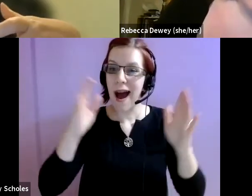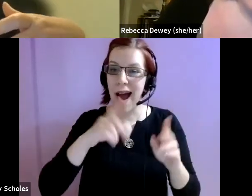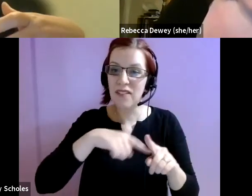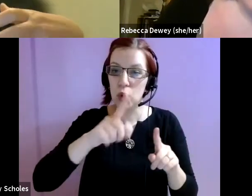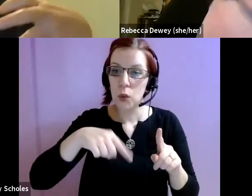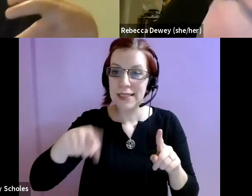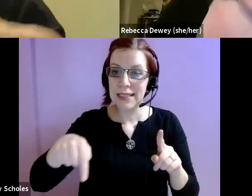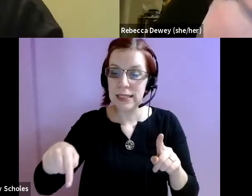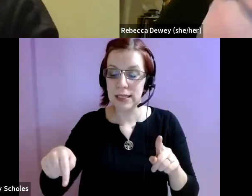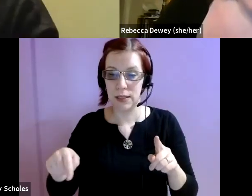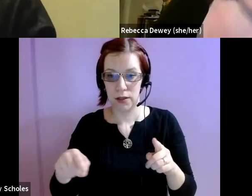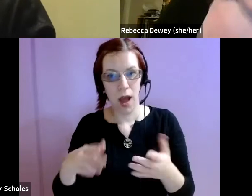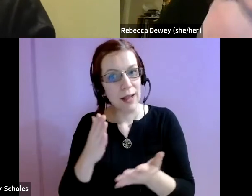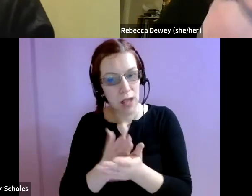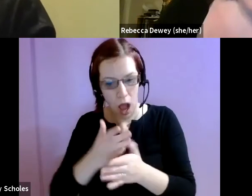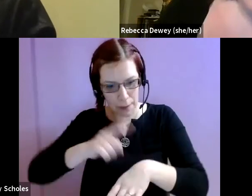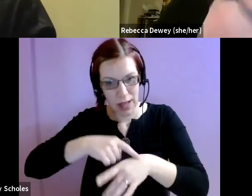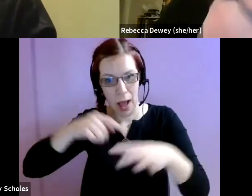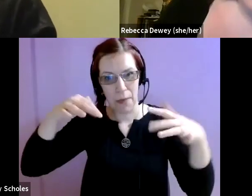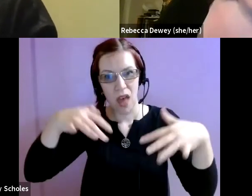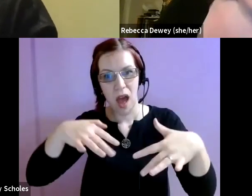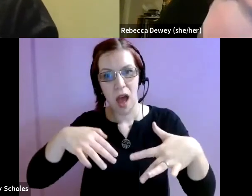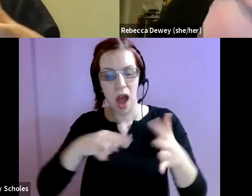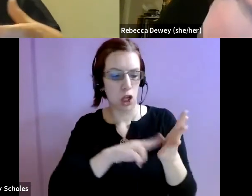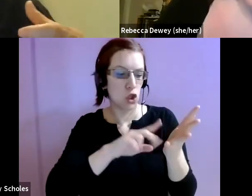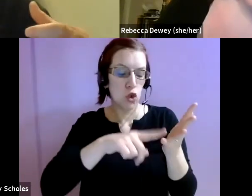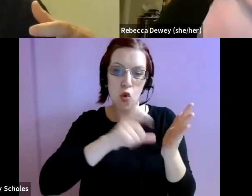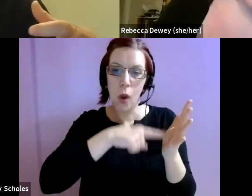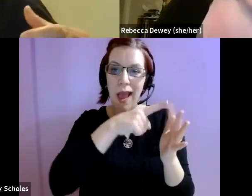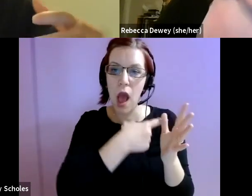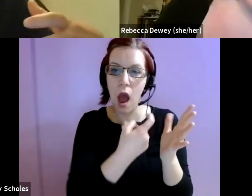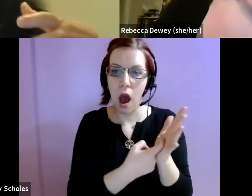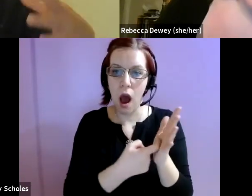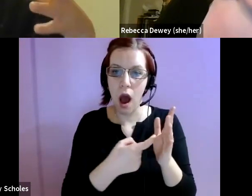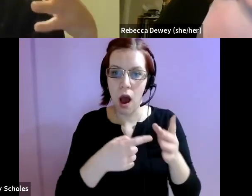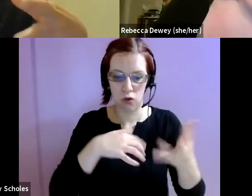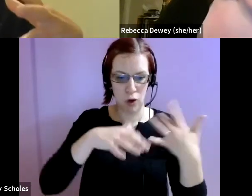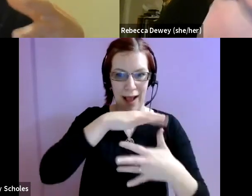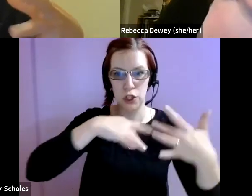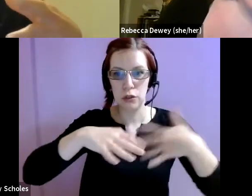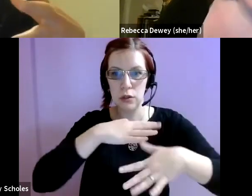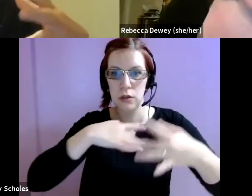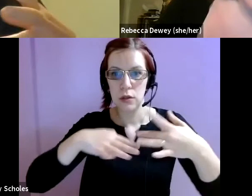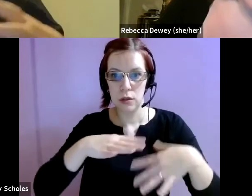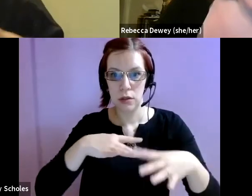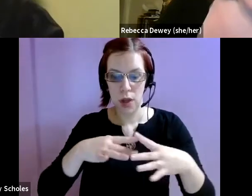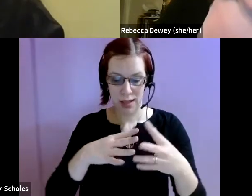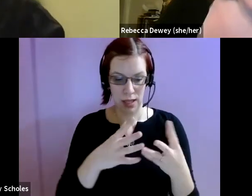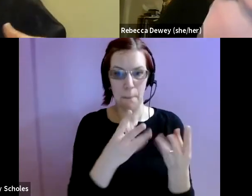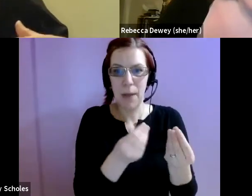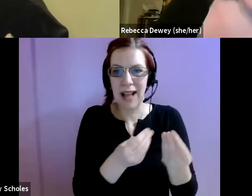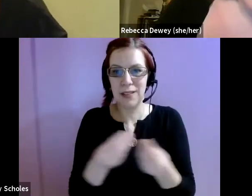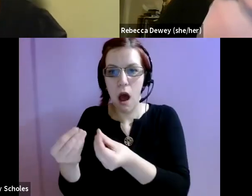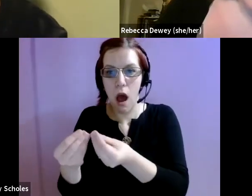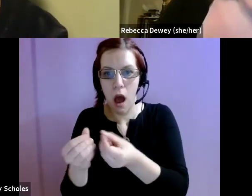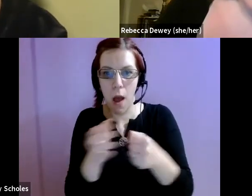got nuclear reactions happening as the individual, sort of the matter of those two neutron